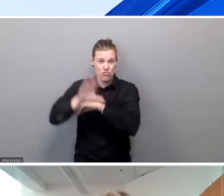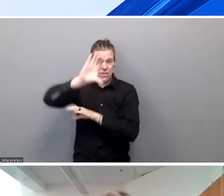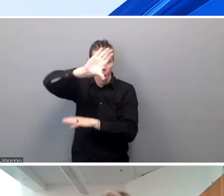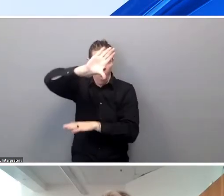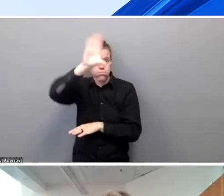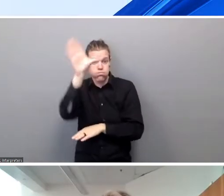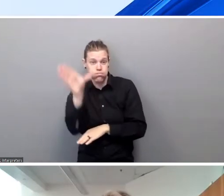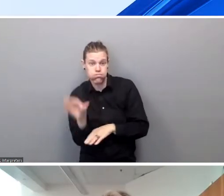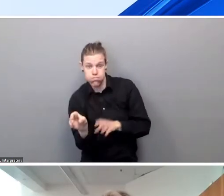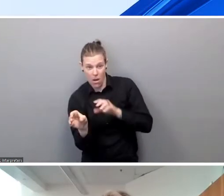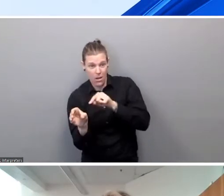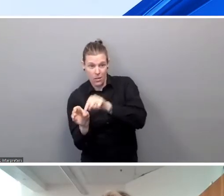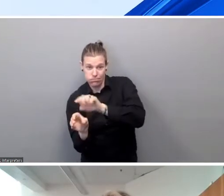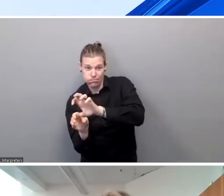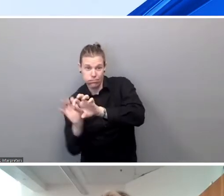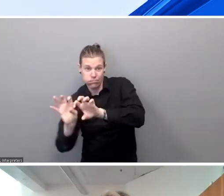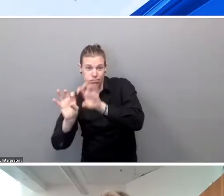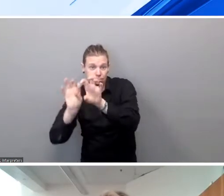say